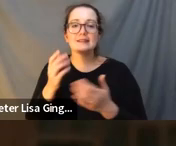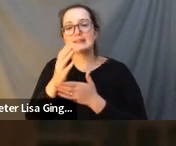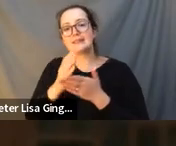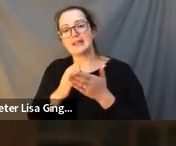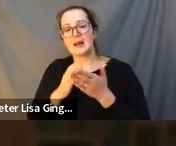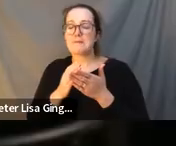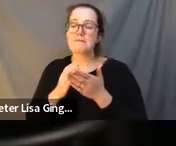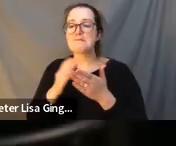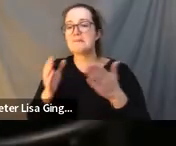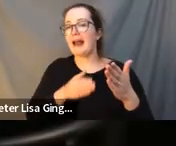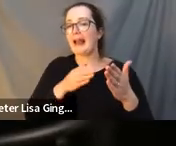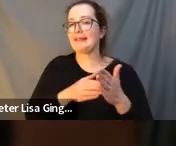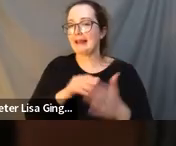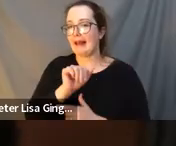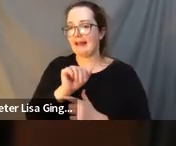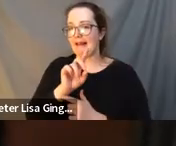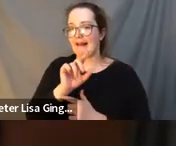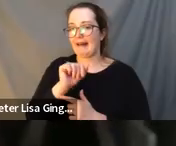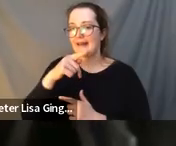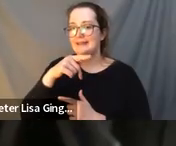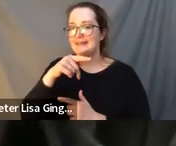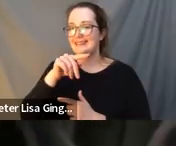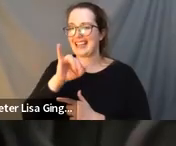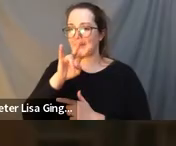anti-adaptive technology.